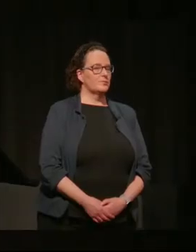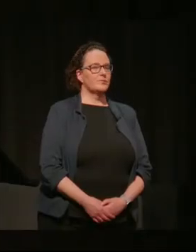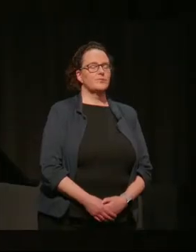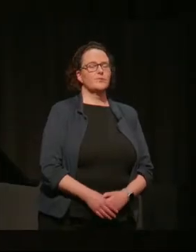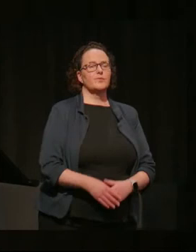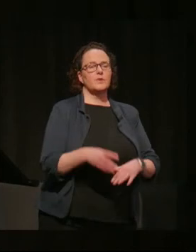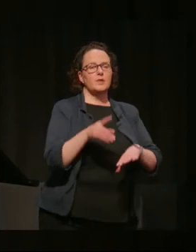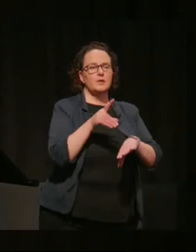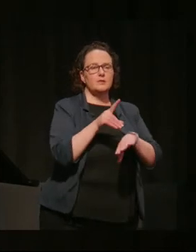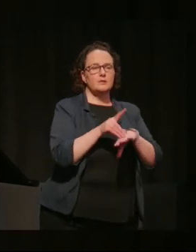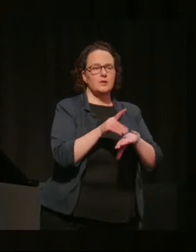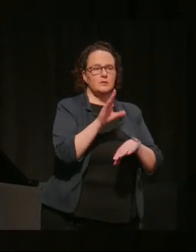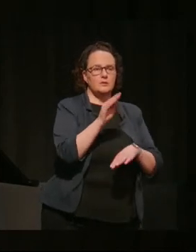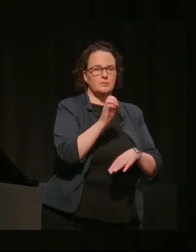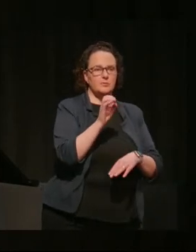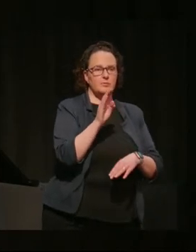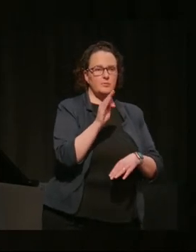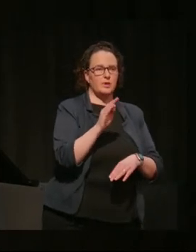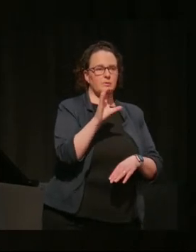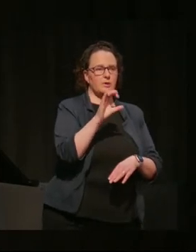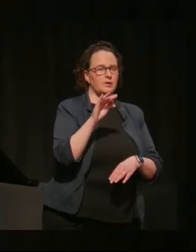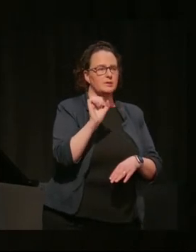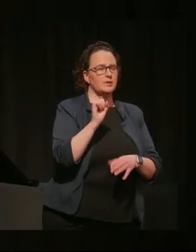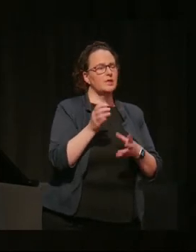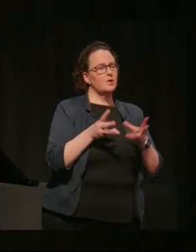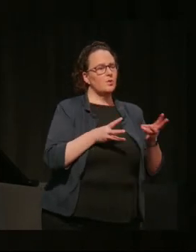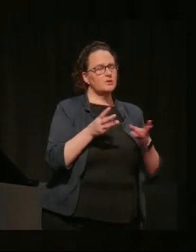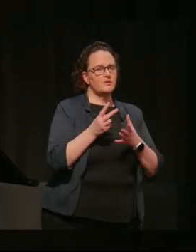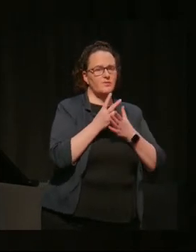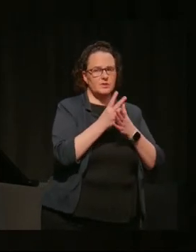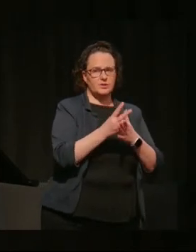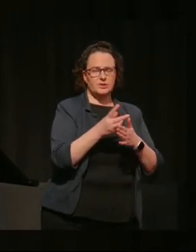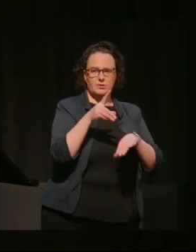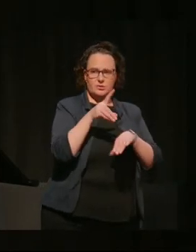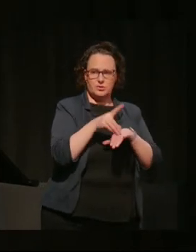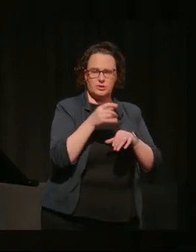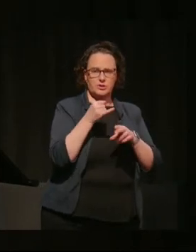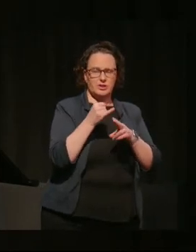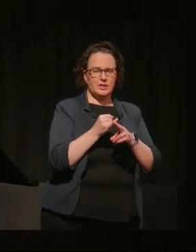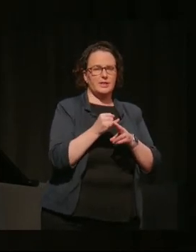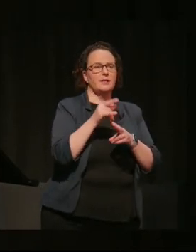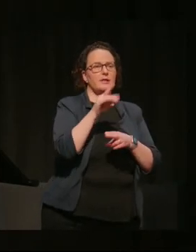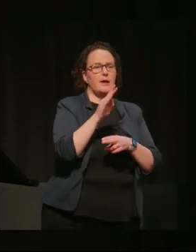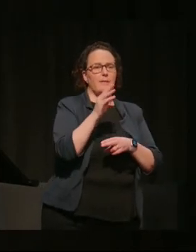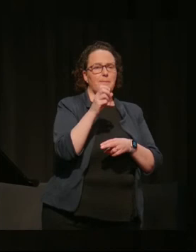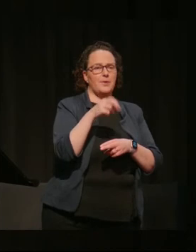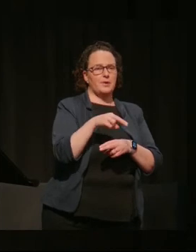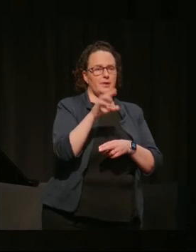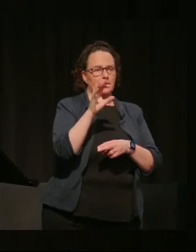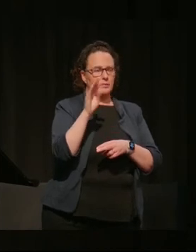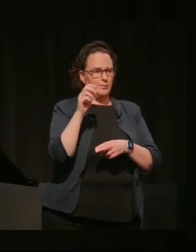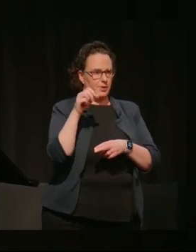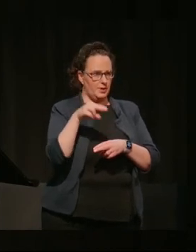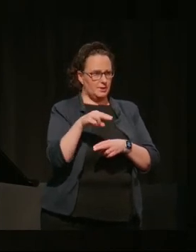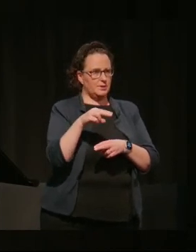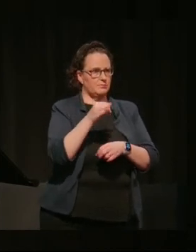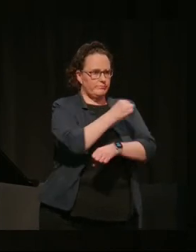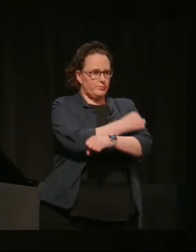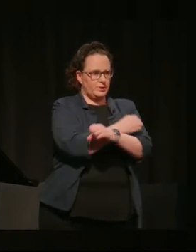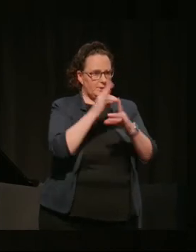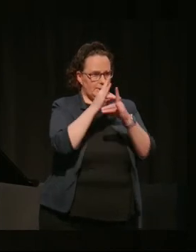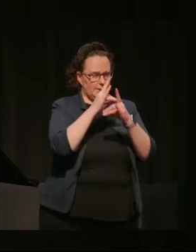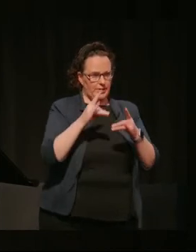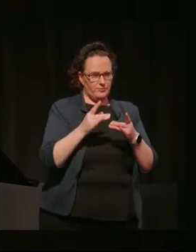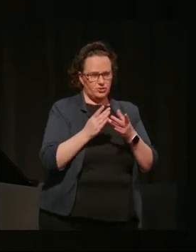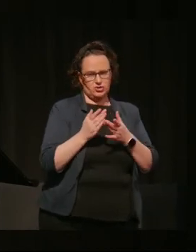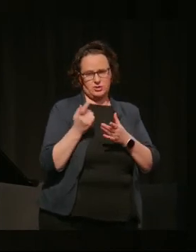Dr. Bob Collis worked as a volunteer doctor in the former Bergen-Belsen concentration camp immediately after the war.